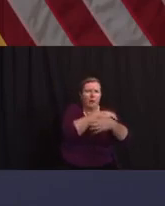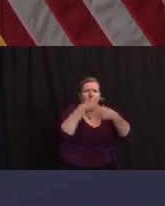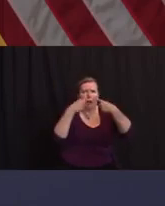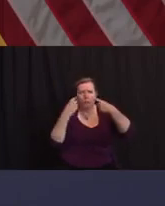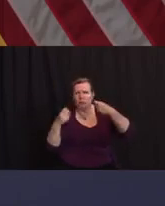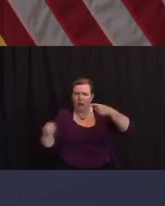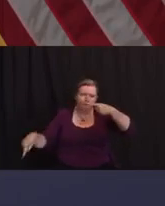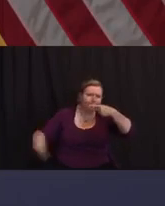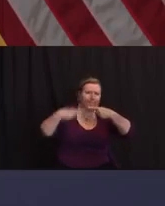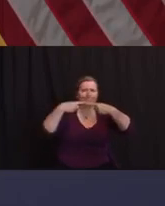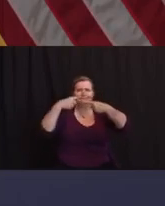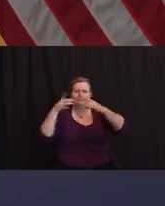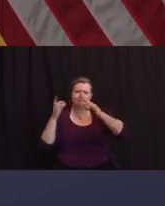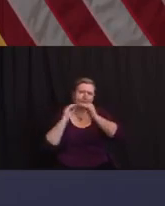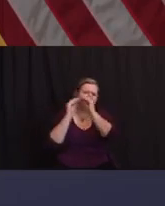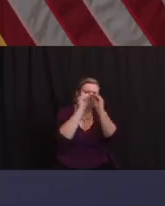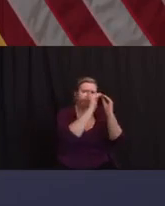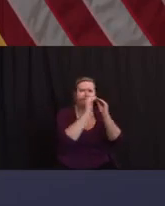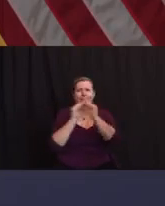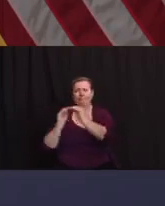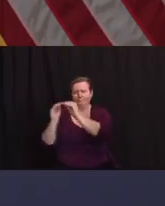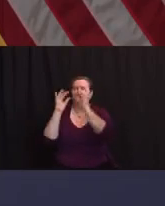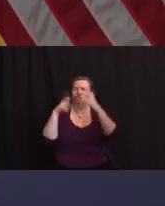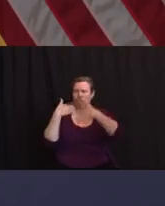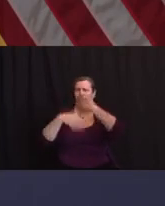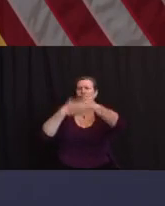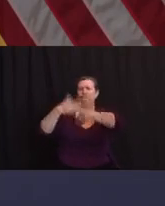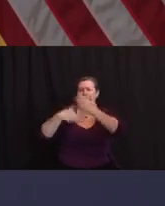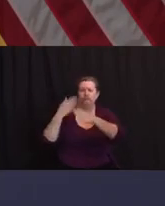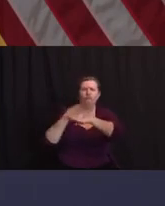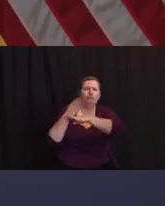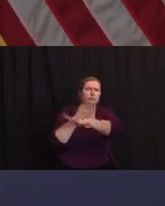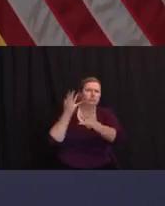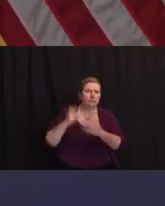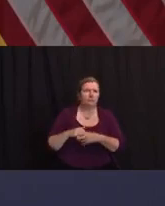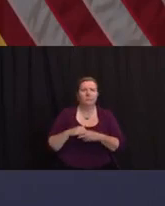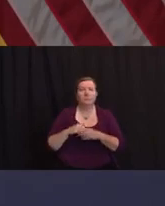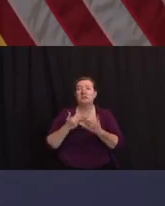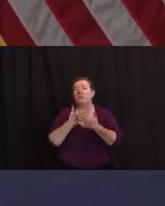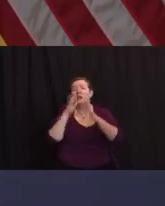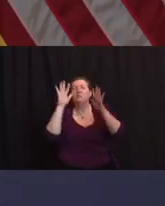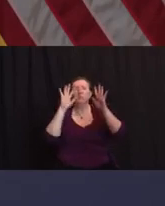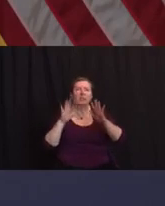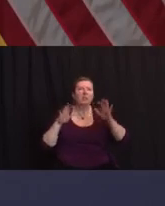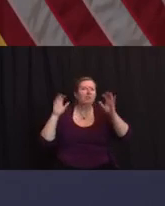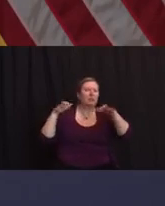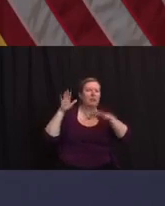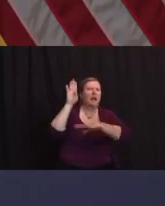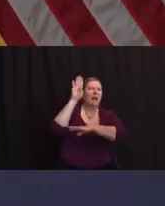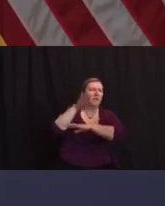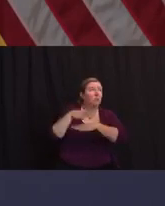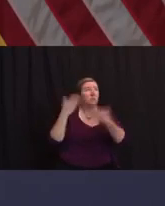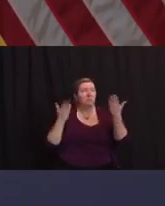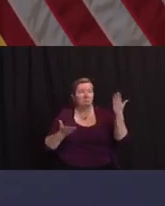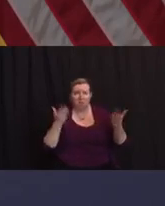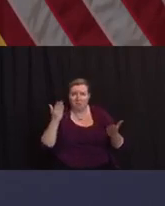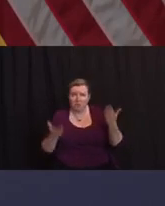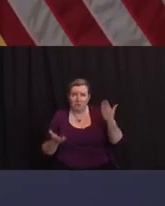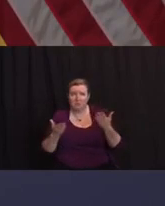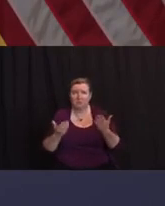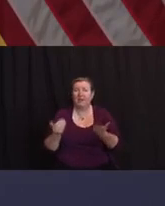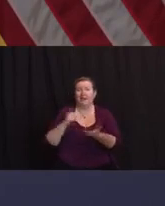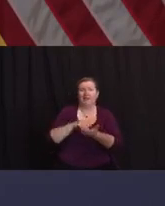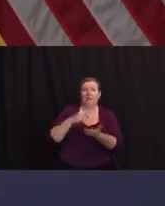power back up where it went down. Maybe some storms and showers this afternoon. Again, Wednesday and Friday, chance of